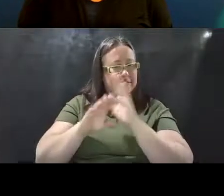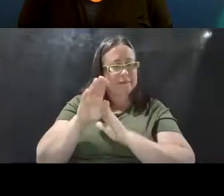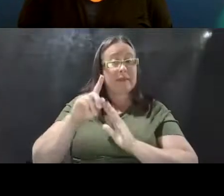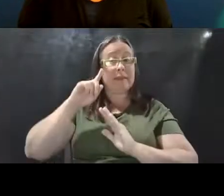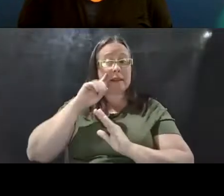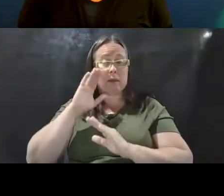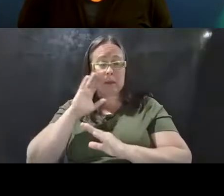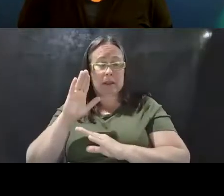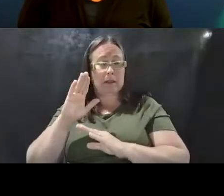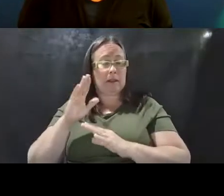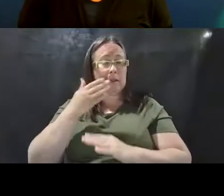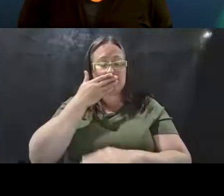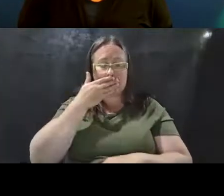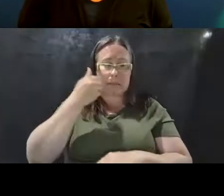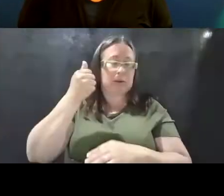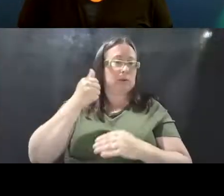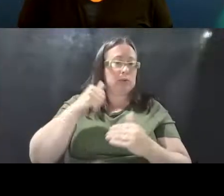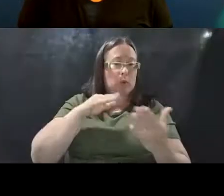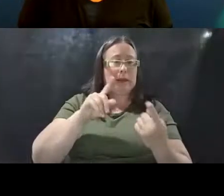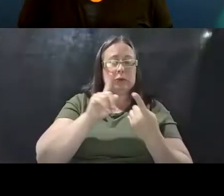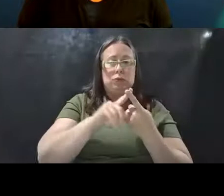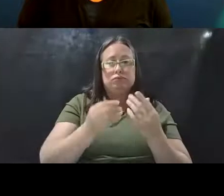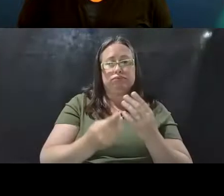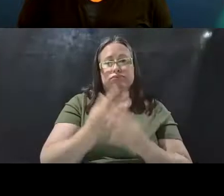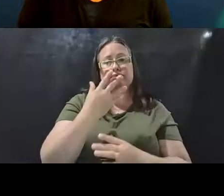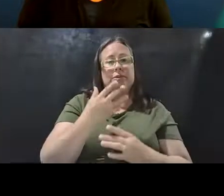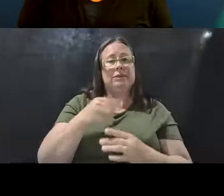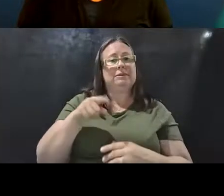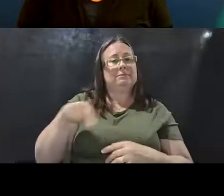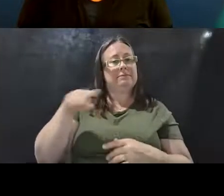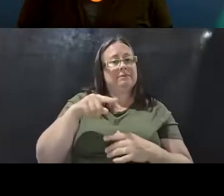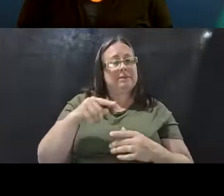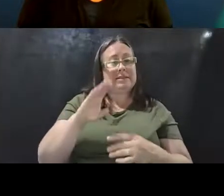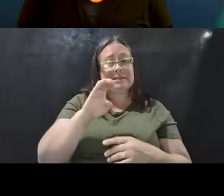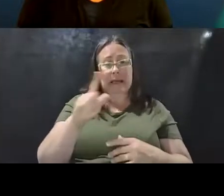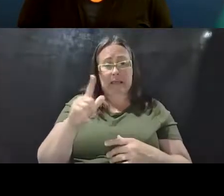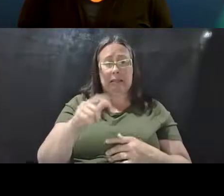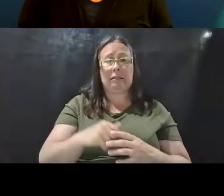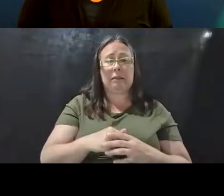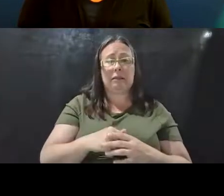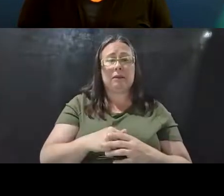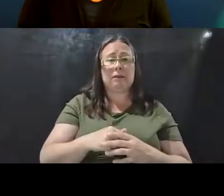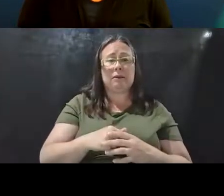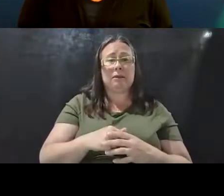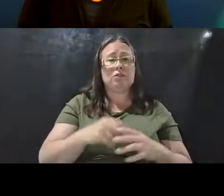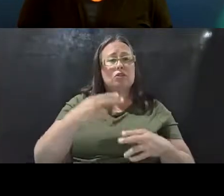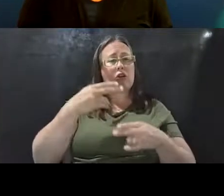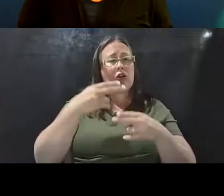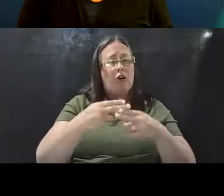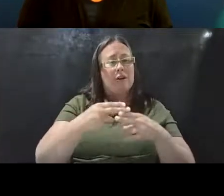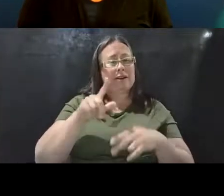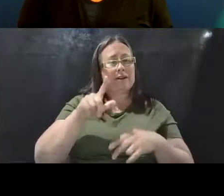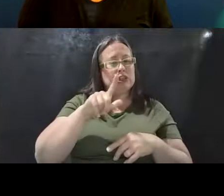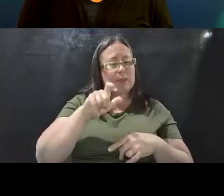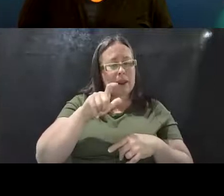to be a much better way to deliver these cells. It's really called spray on skin.